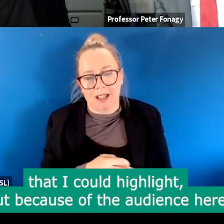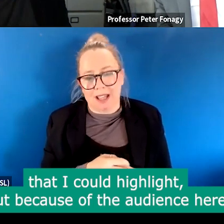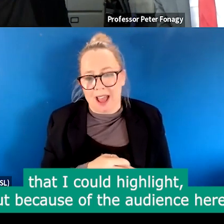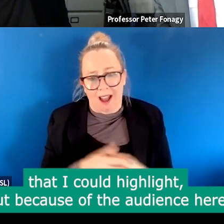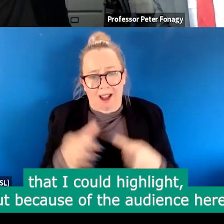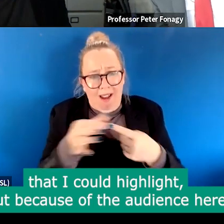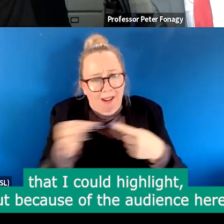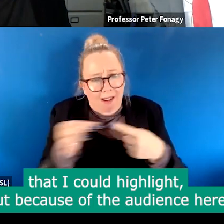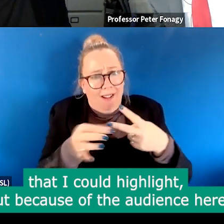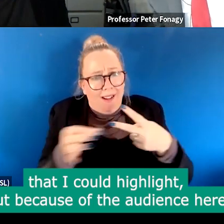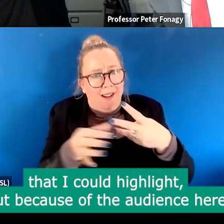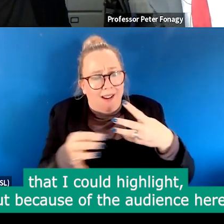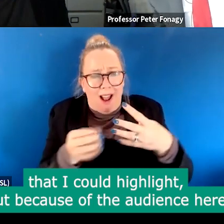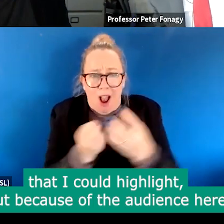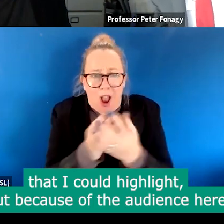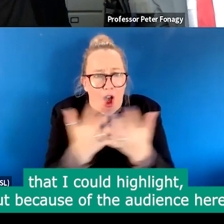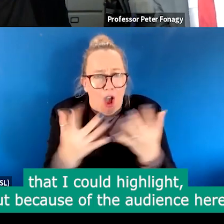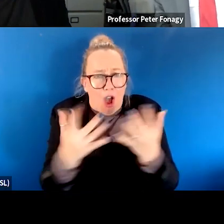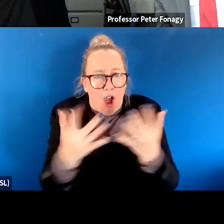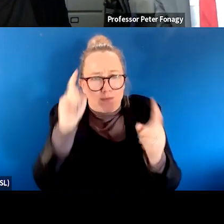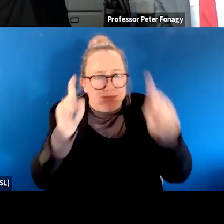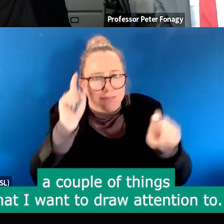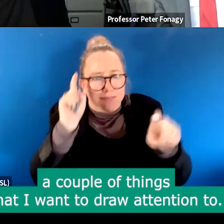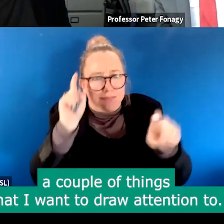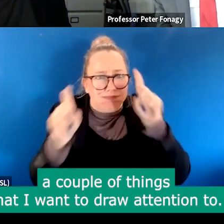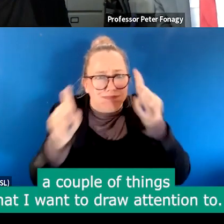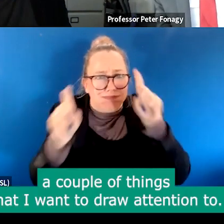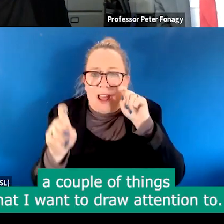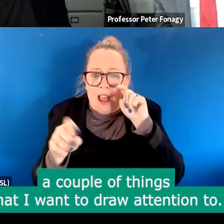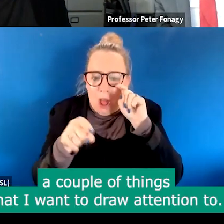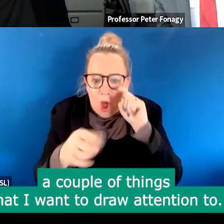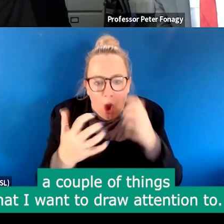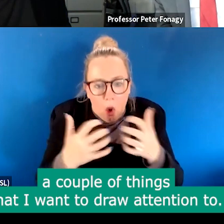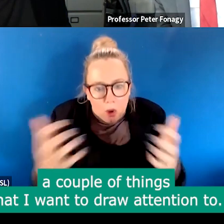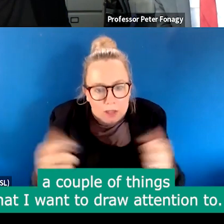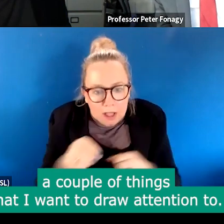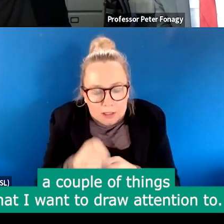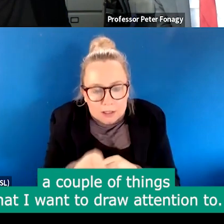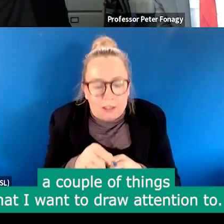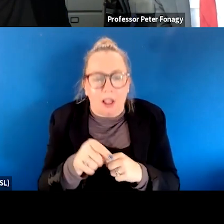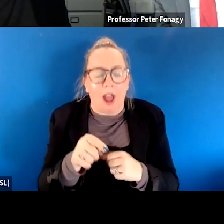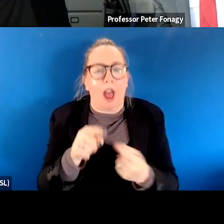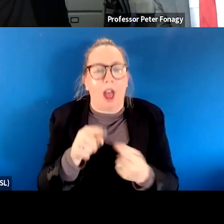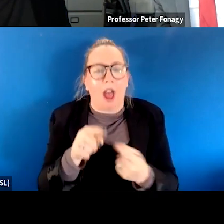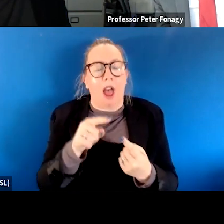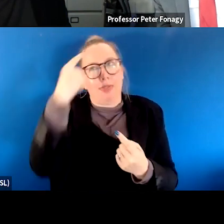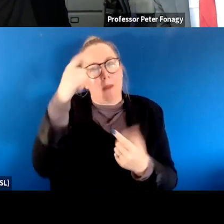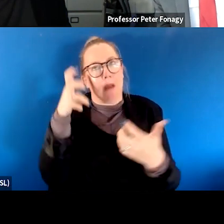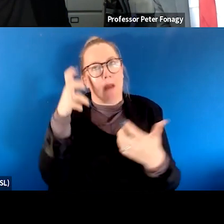highlight, but because of the audience here, a couple of things that I want to draw attention to